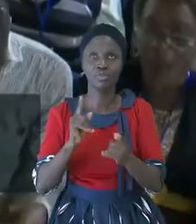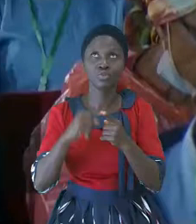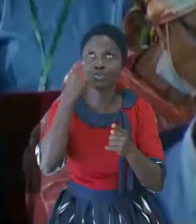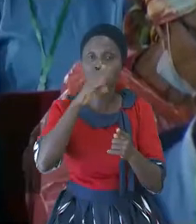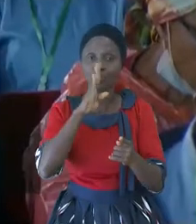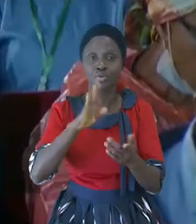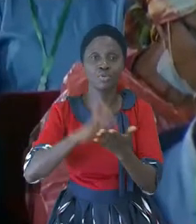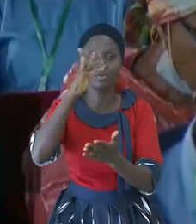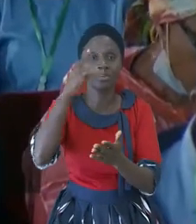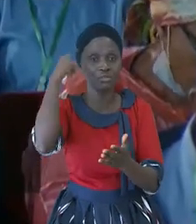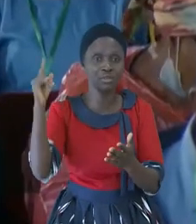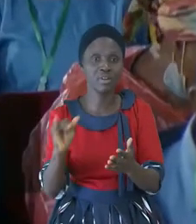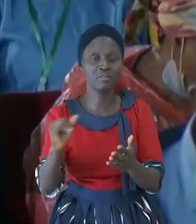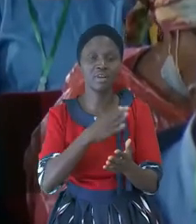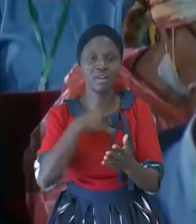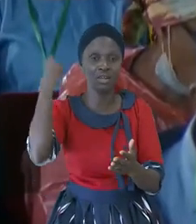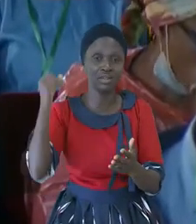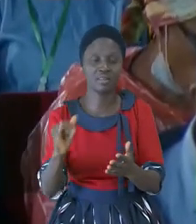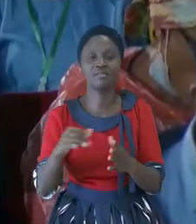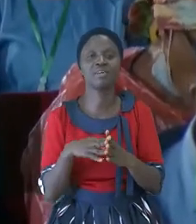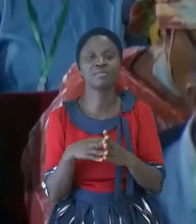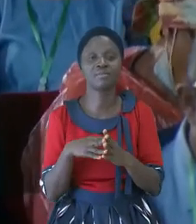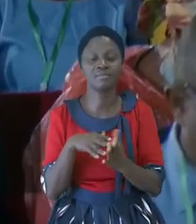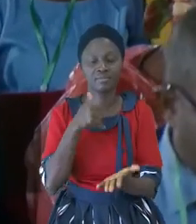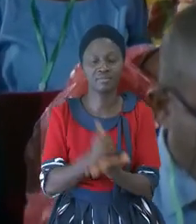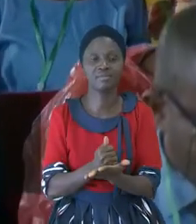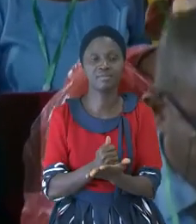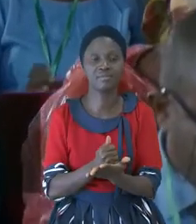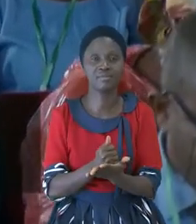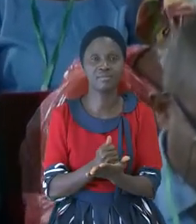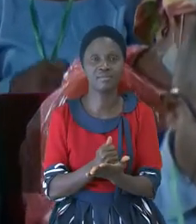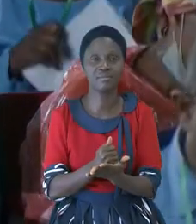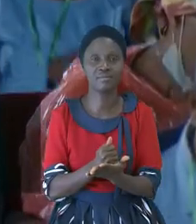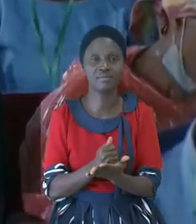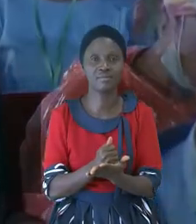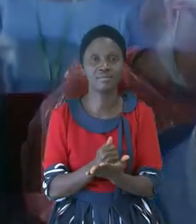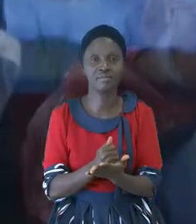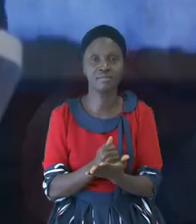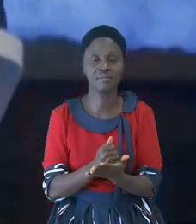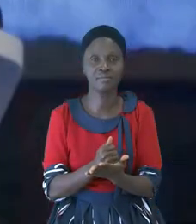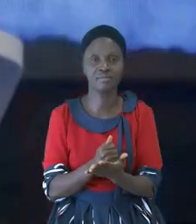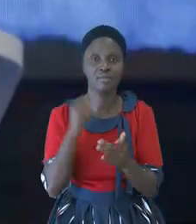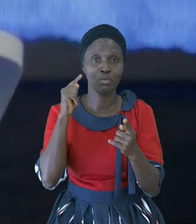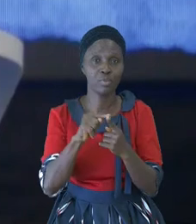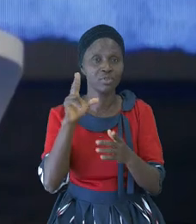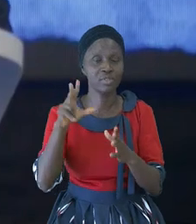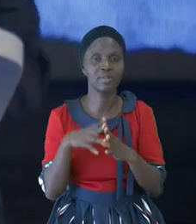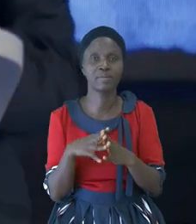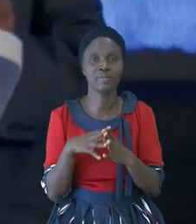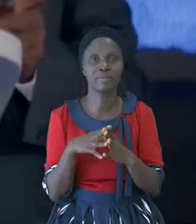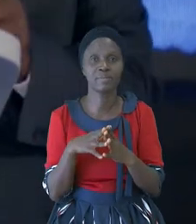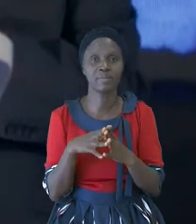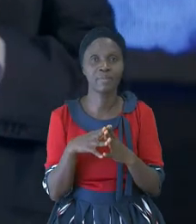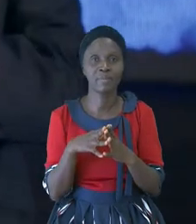ever. Amen. We come to point number 3 here. Point number 3, we're looking at Psalm